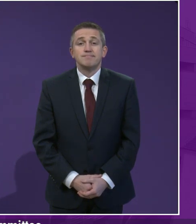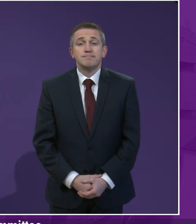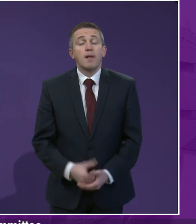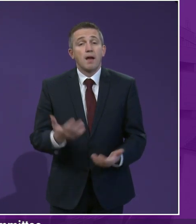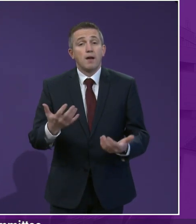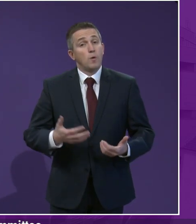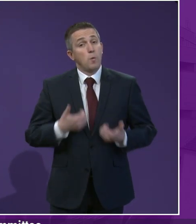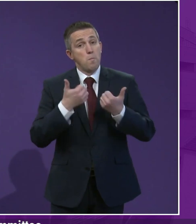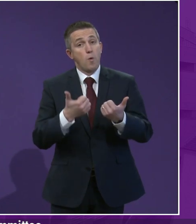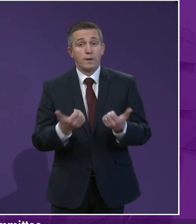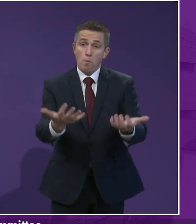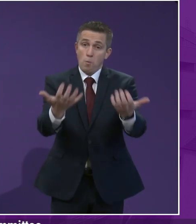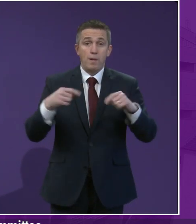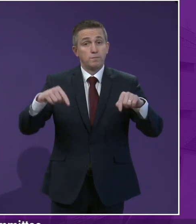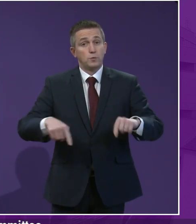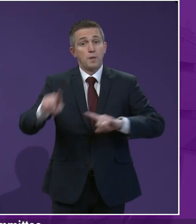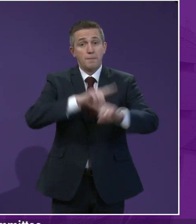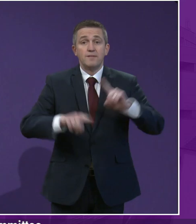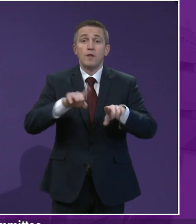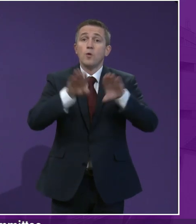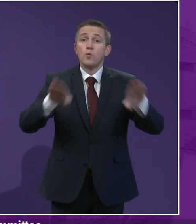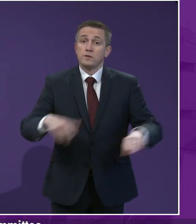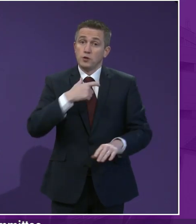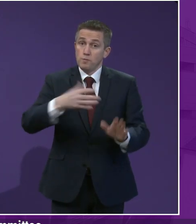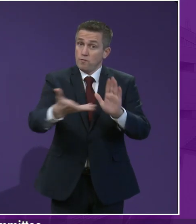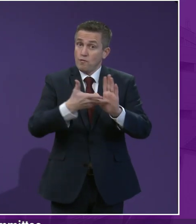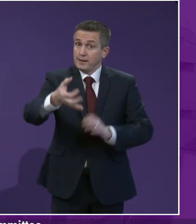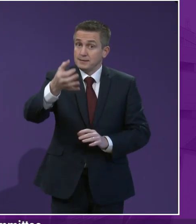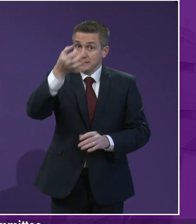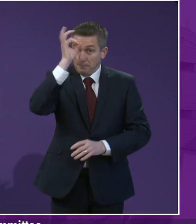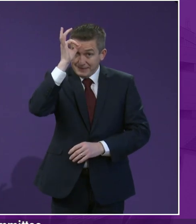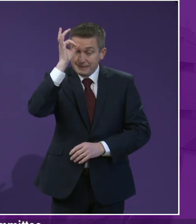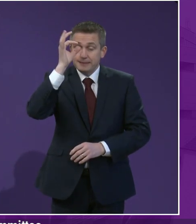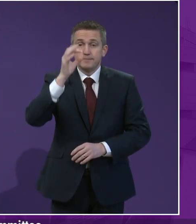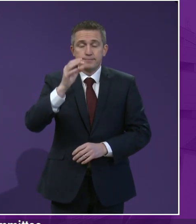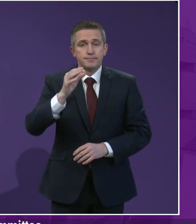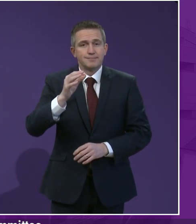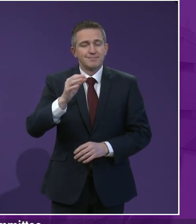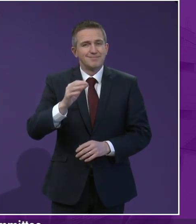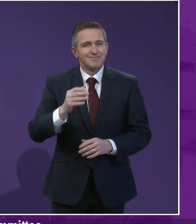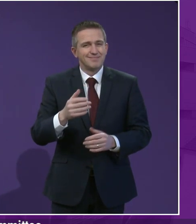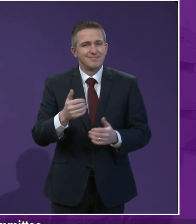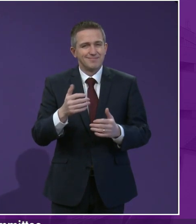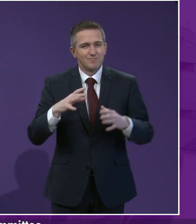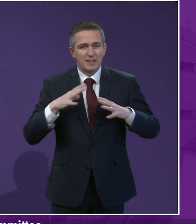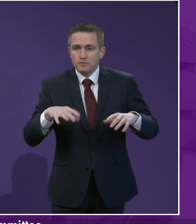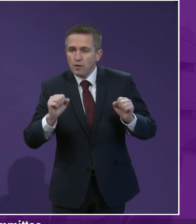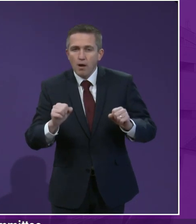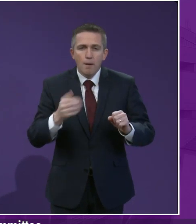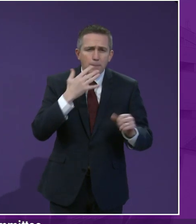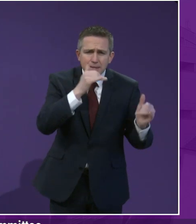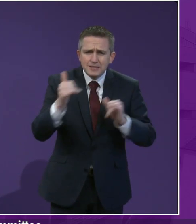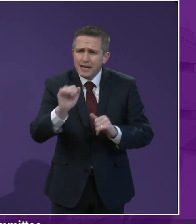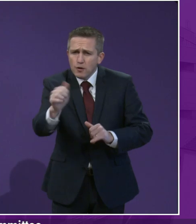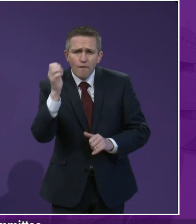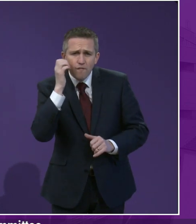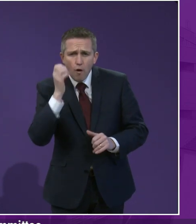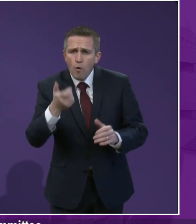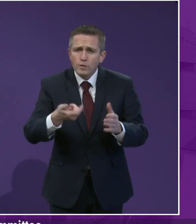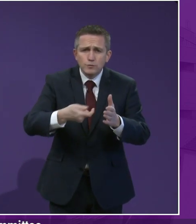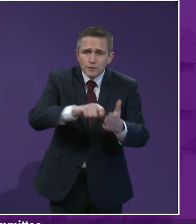Good morning and welcome to this, the 10th meeting of the Equalities and Human Rights Committee. Can I ask the usual, make sure your mobile phone's on flight